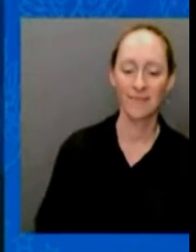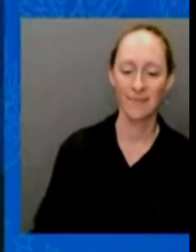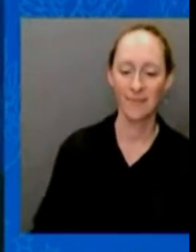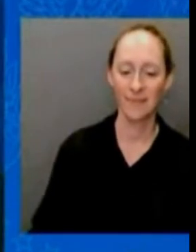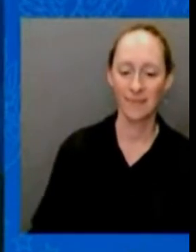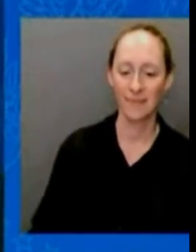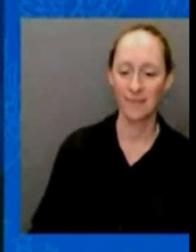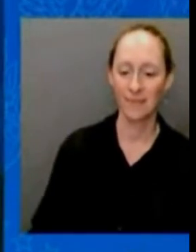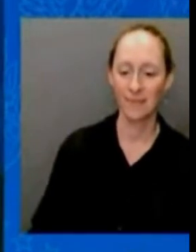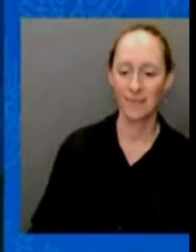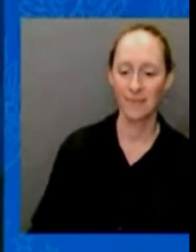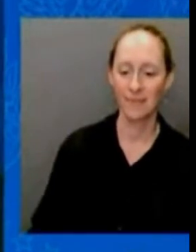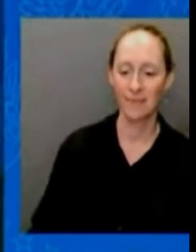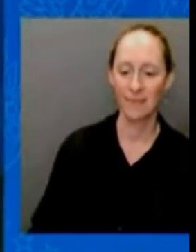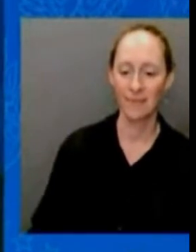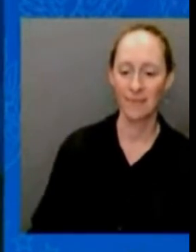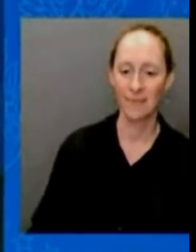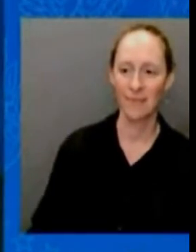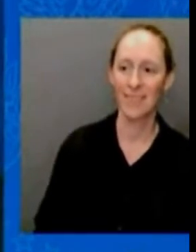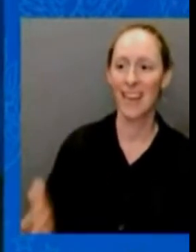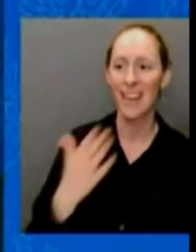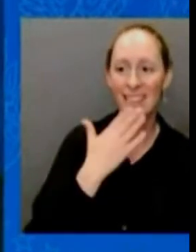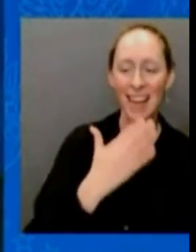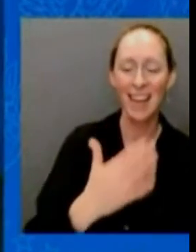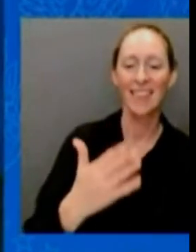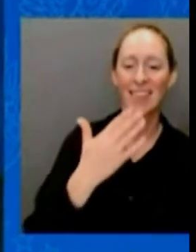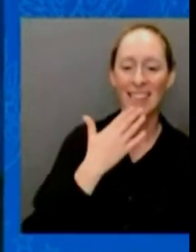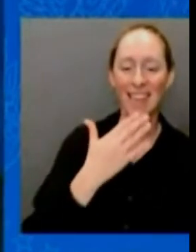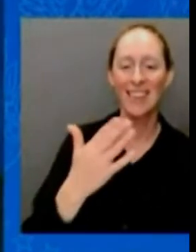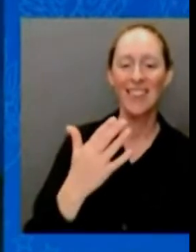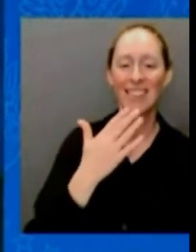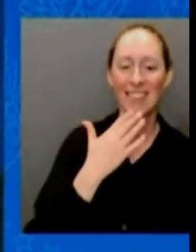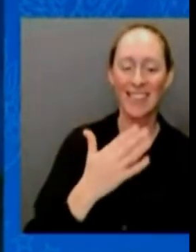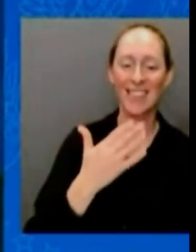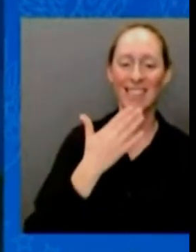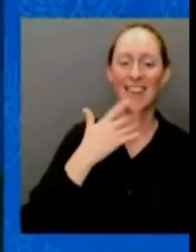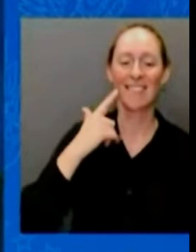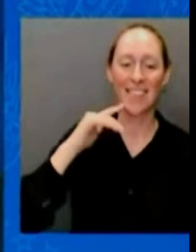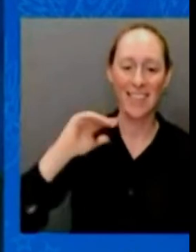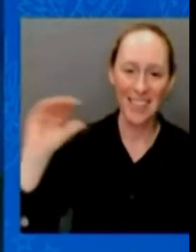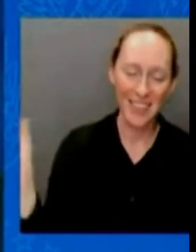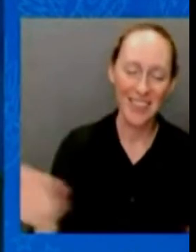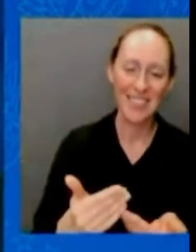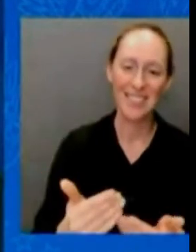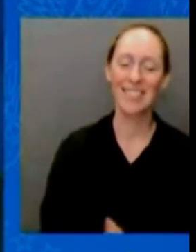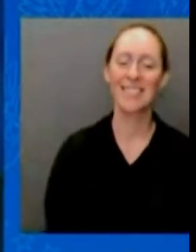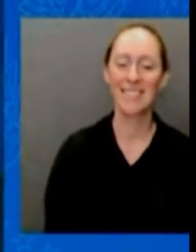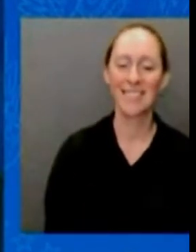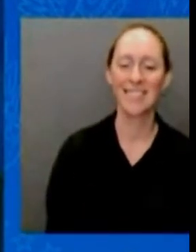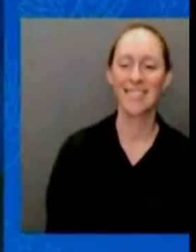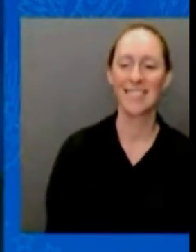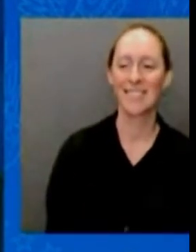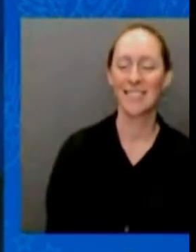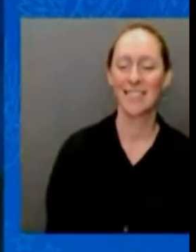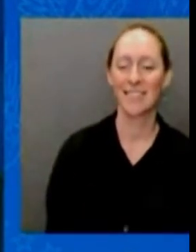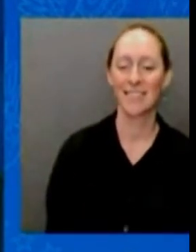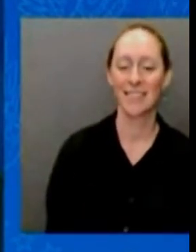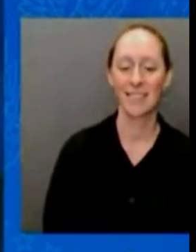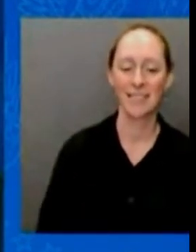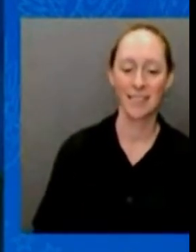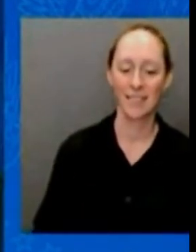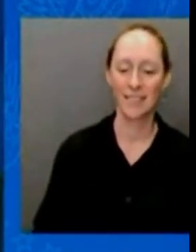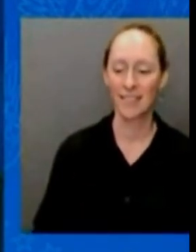Thank you, Mr. President, for that introduction. Mr. President, I can tell you that as an